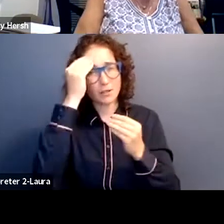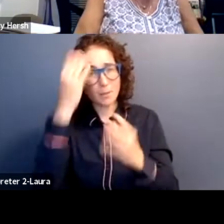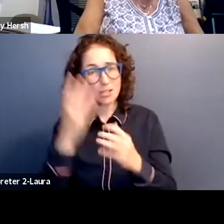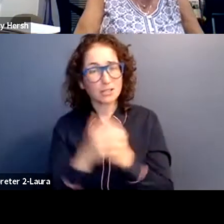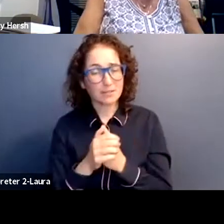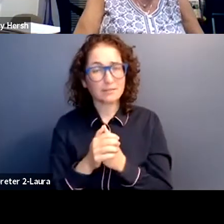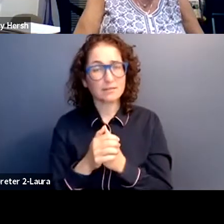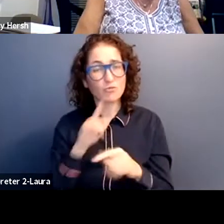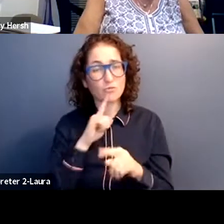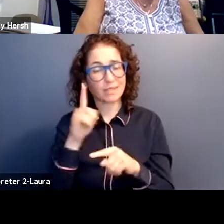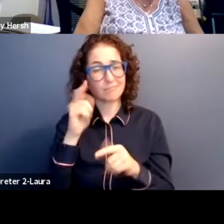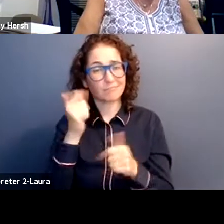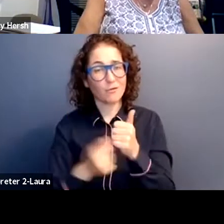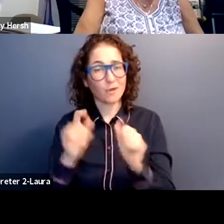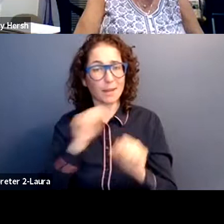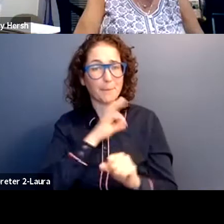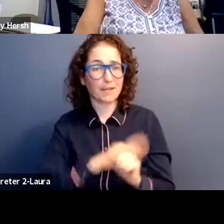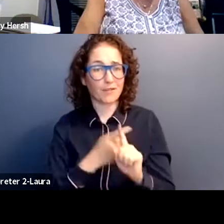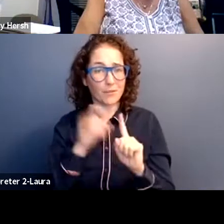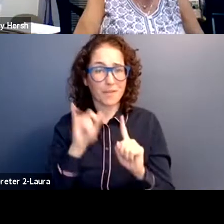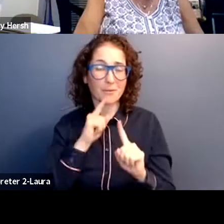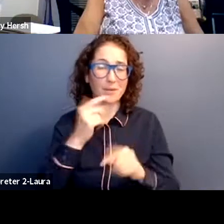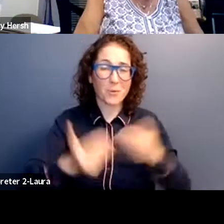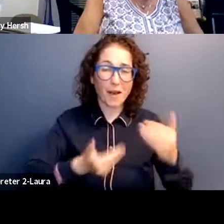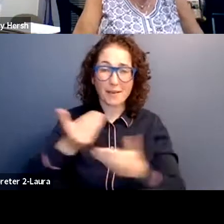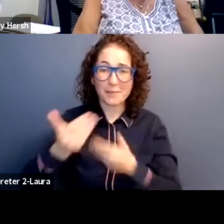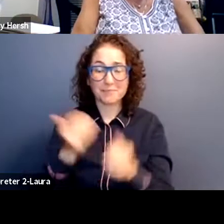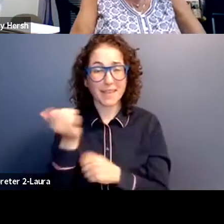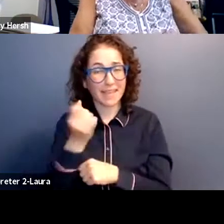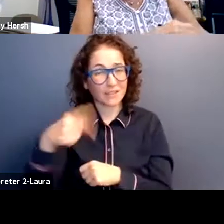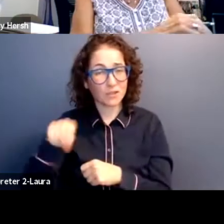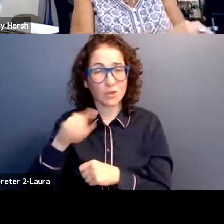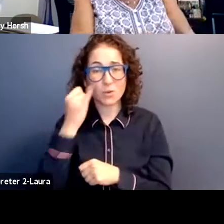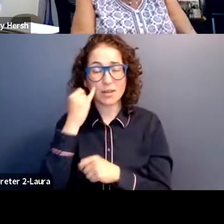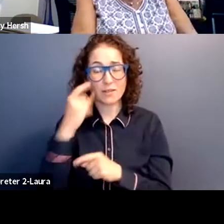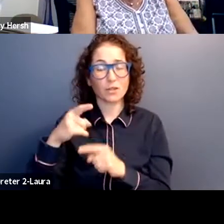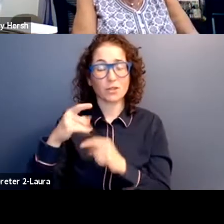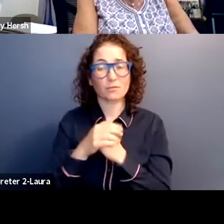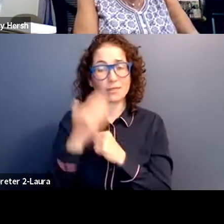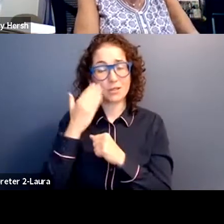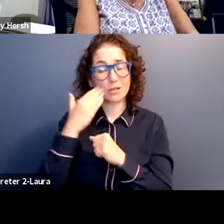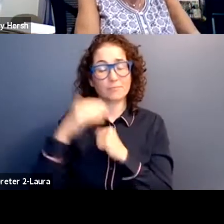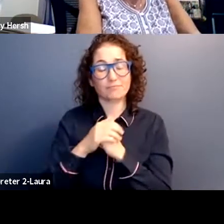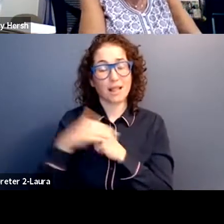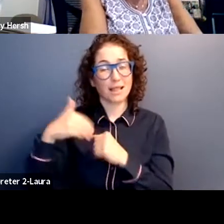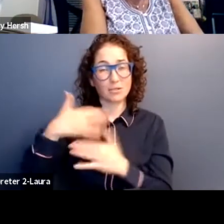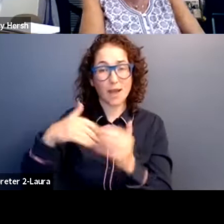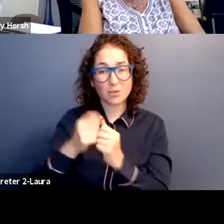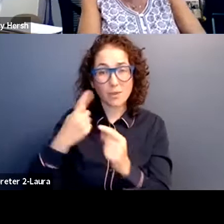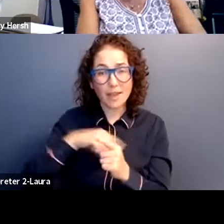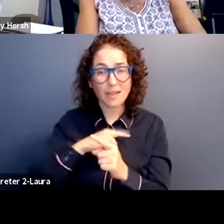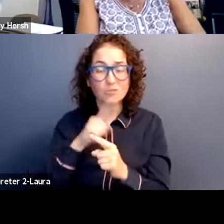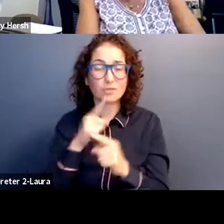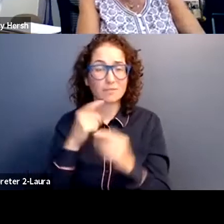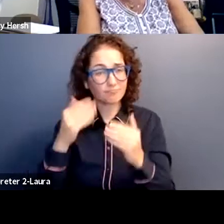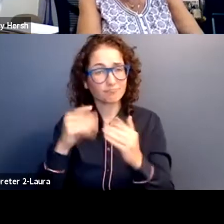everyone really can benefit from. So we welcome and invite any of you who haven't interacted with us before at Berkeley and the kind of conversations that